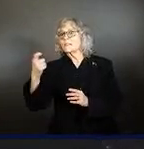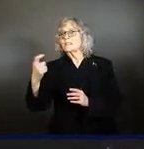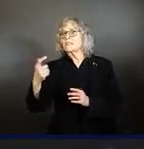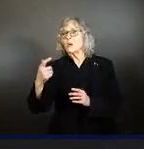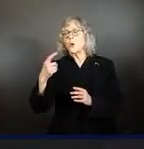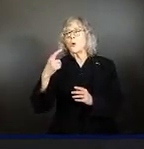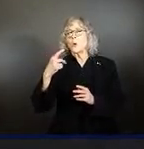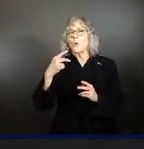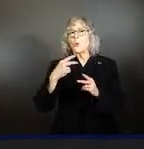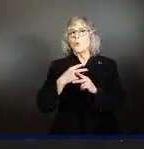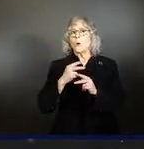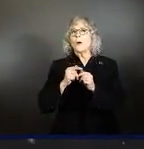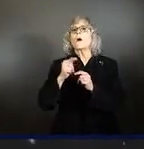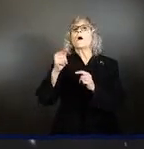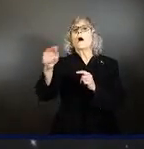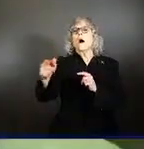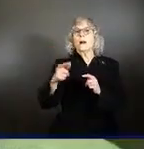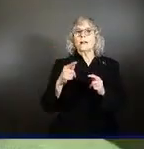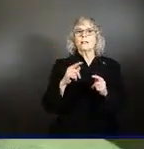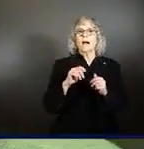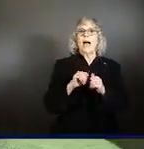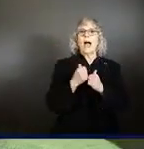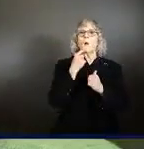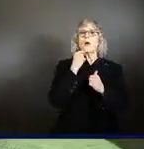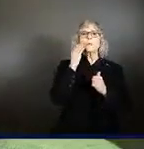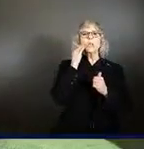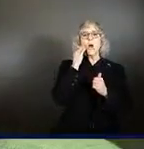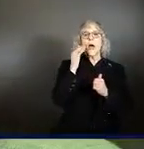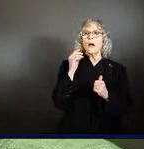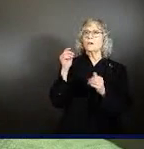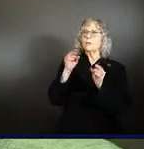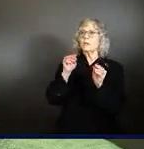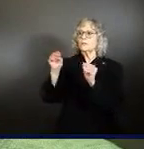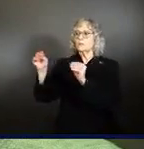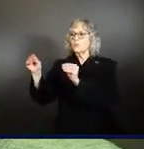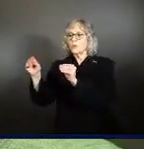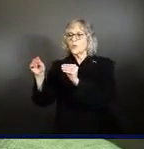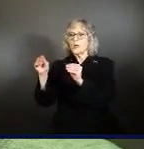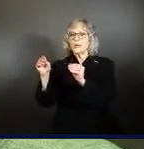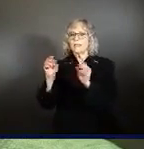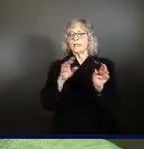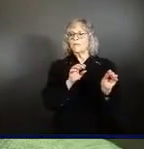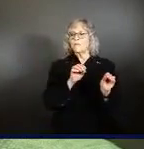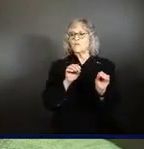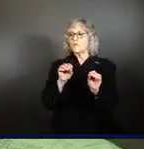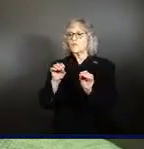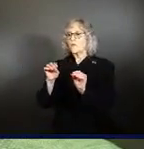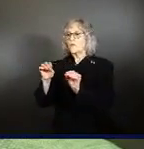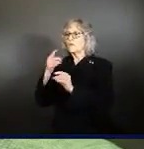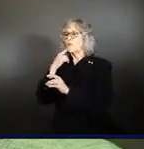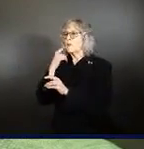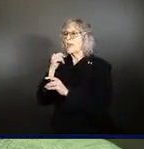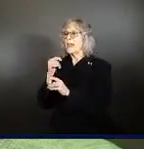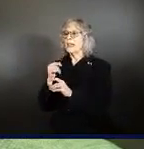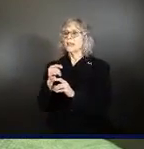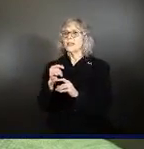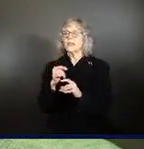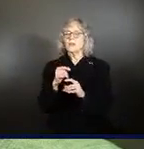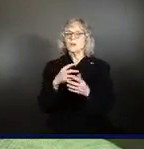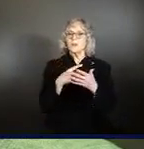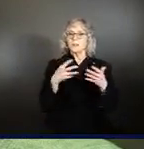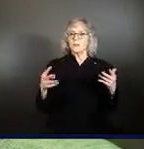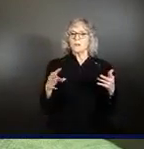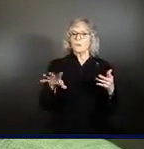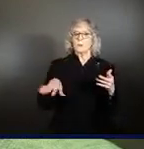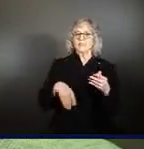red it has moved. So we can actually figure out from the colors first, and then from extra data that we can take